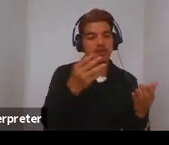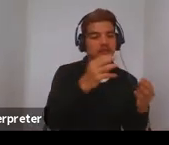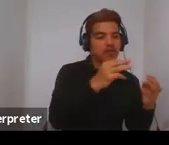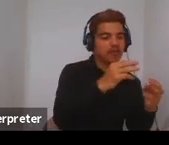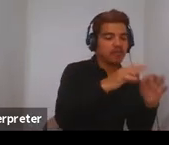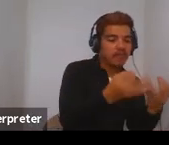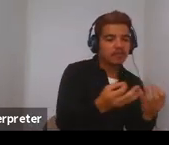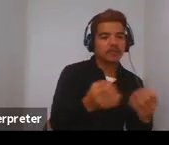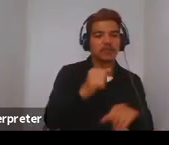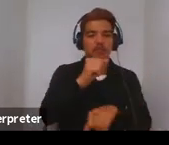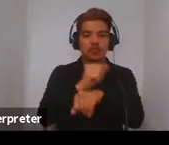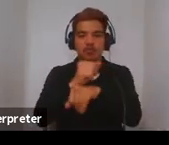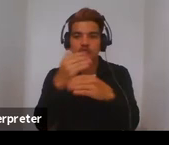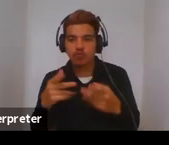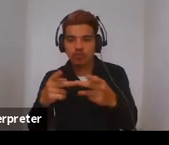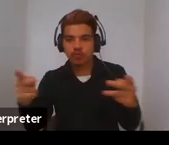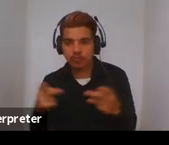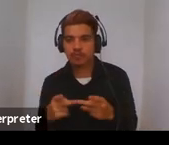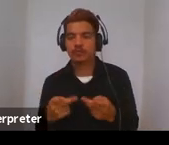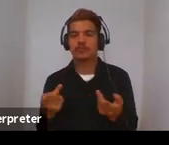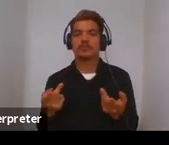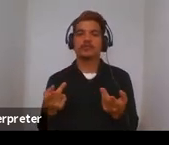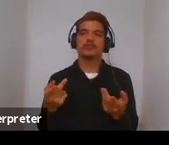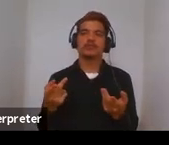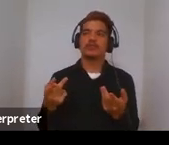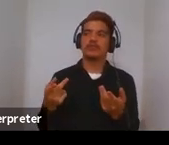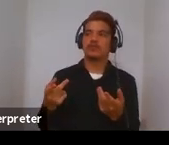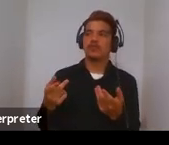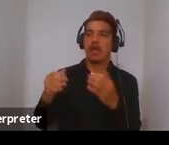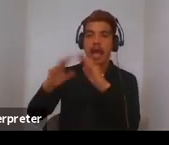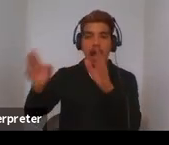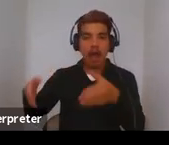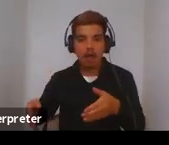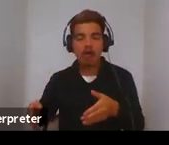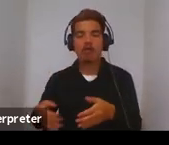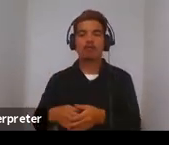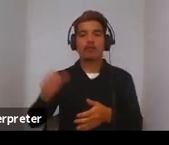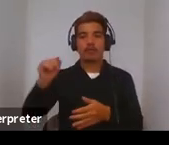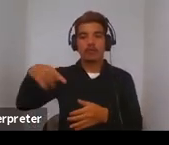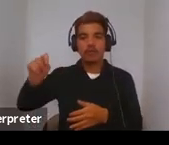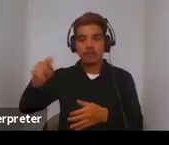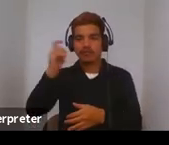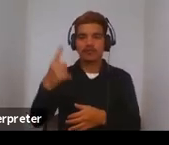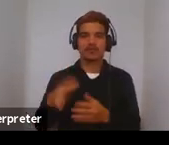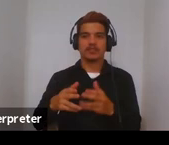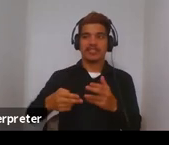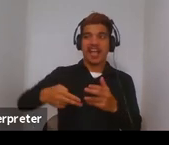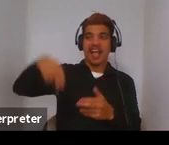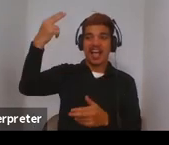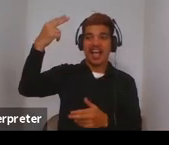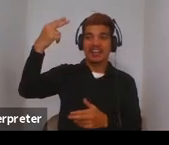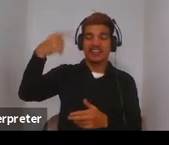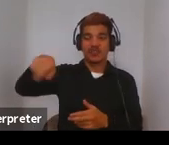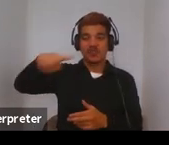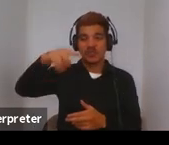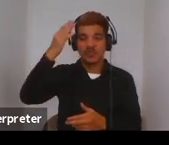your workplace, in your apartment building. Because the prevalence is so high, you